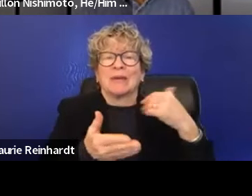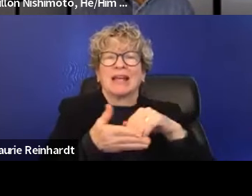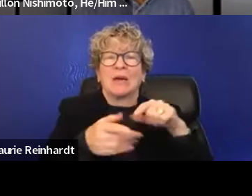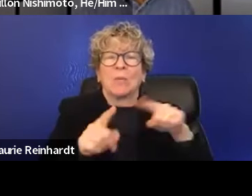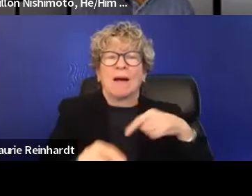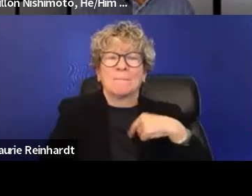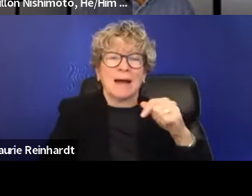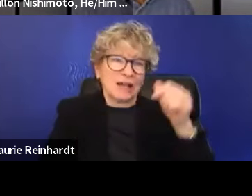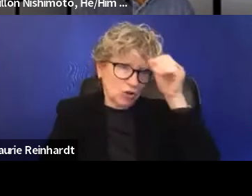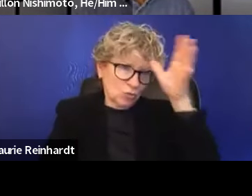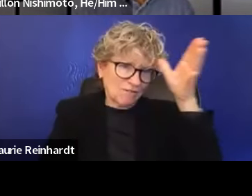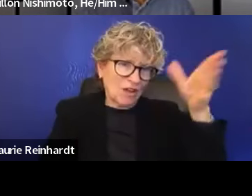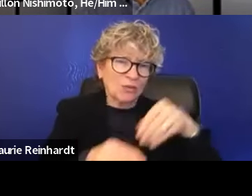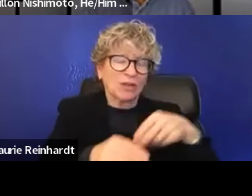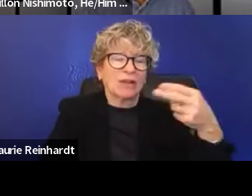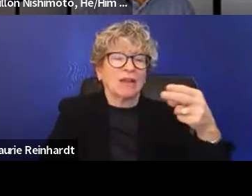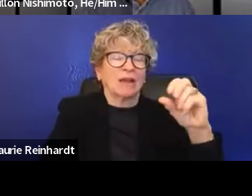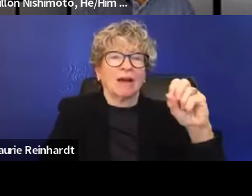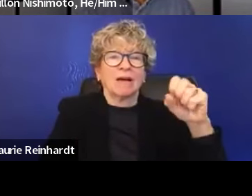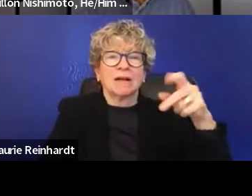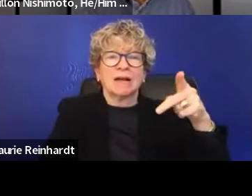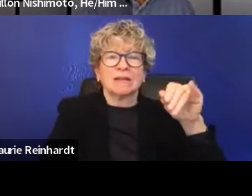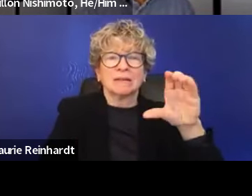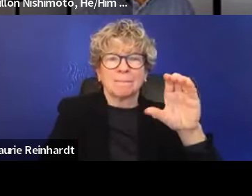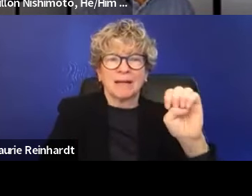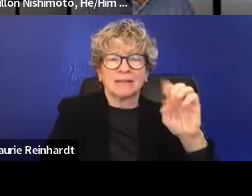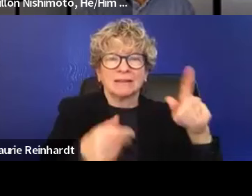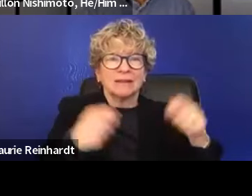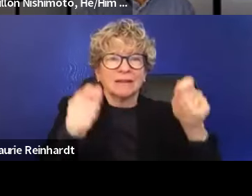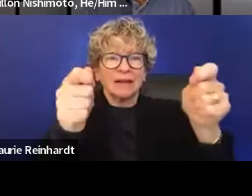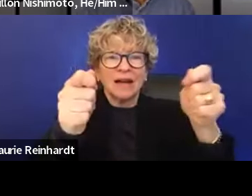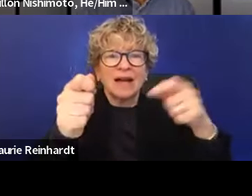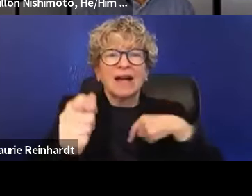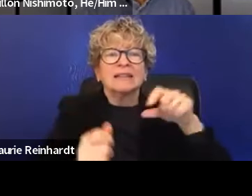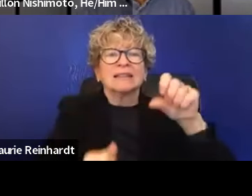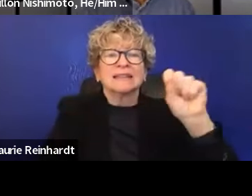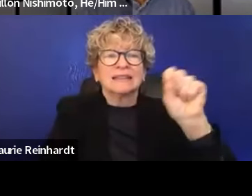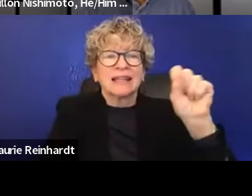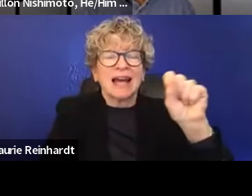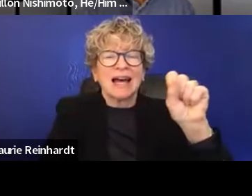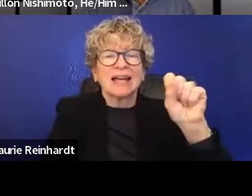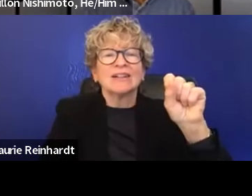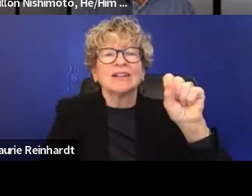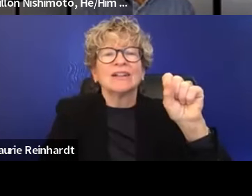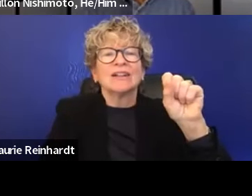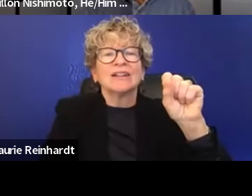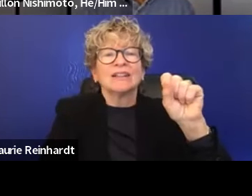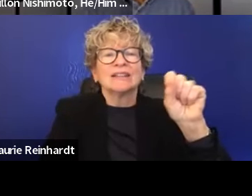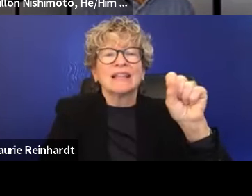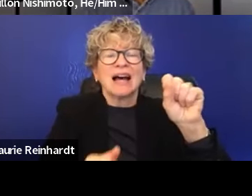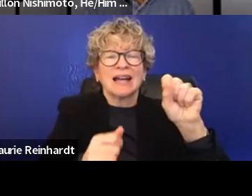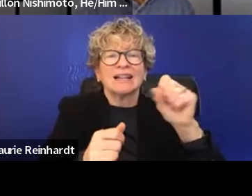I grabbed the Seattle Times for his obituary and I found suicide, I found